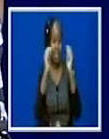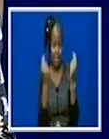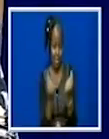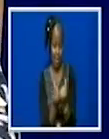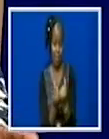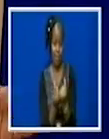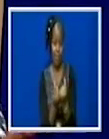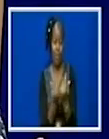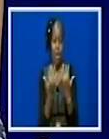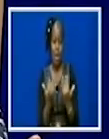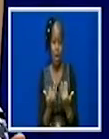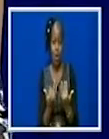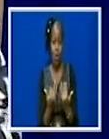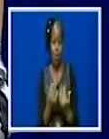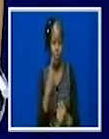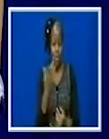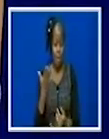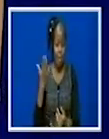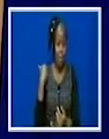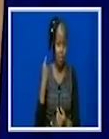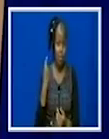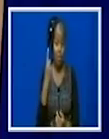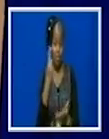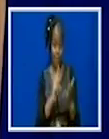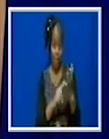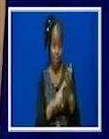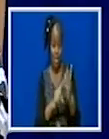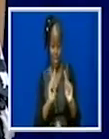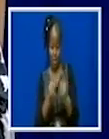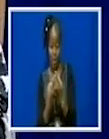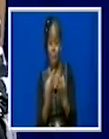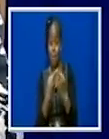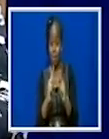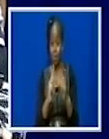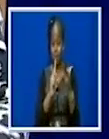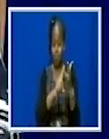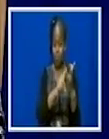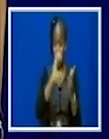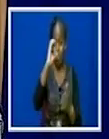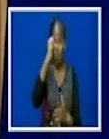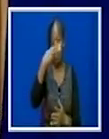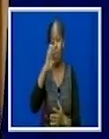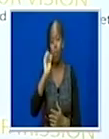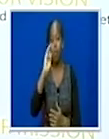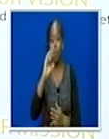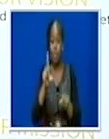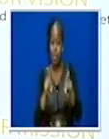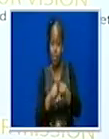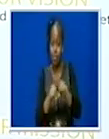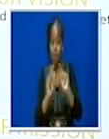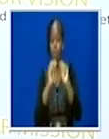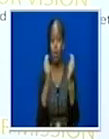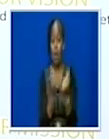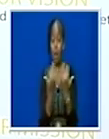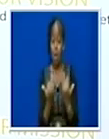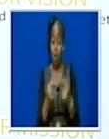Yes. Adhesive is different. Different. Cohesive is same. Same kind. Very correct. Nimekupata. Aha. Let's move on. Yes. Now today we